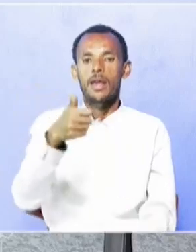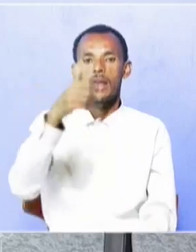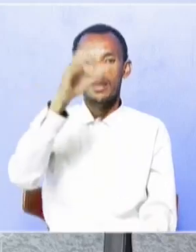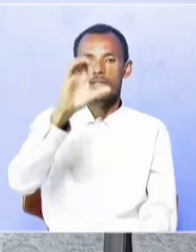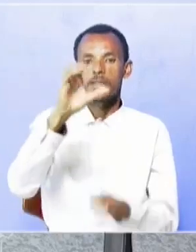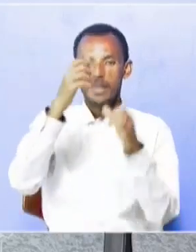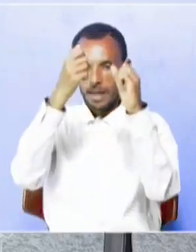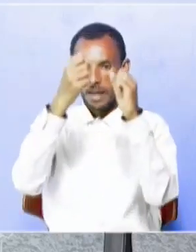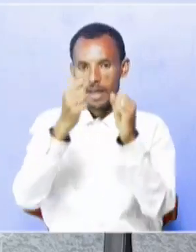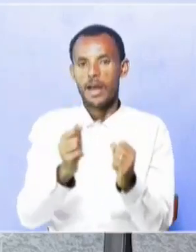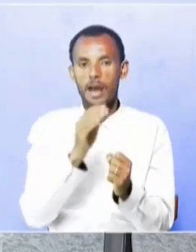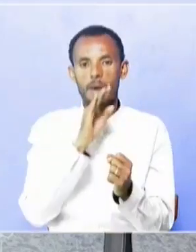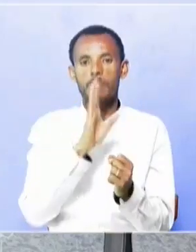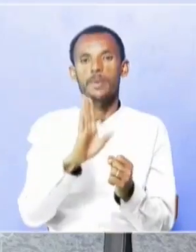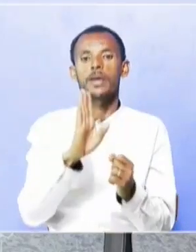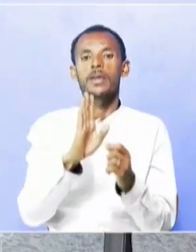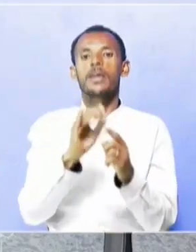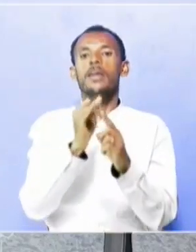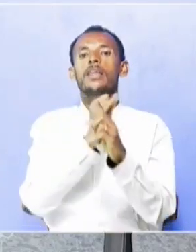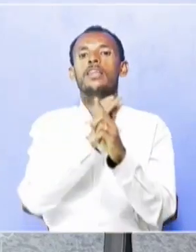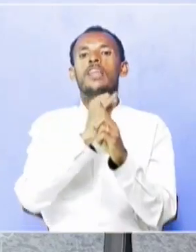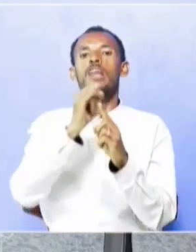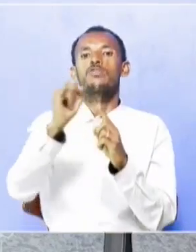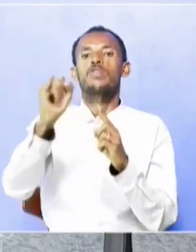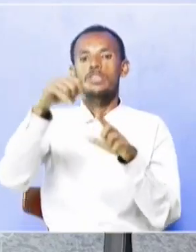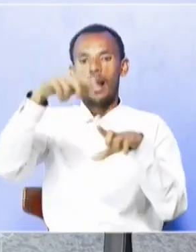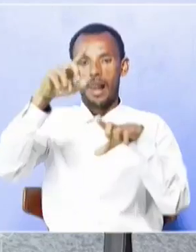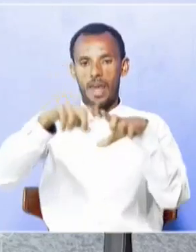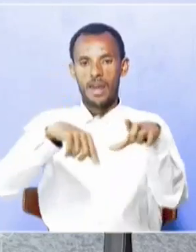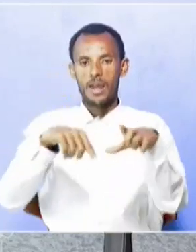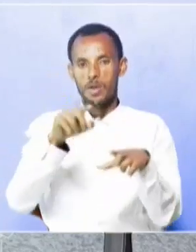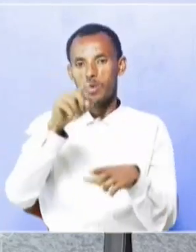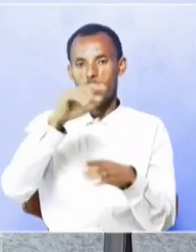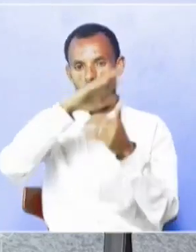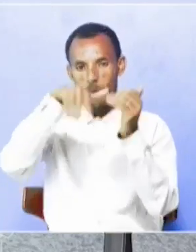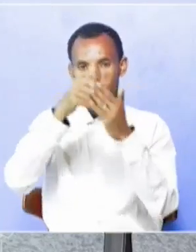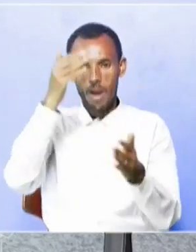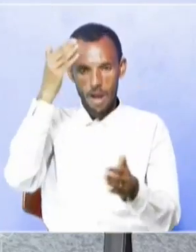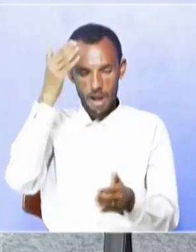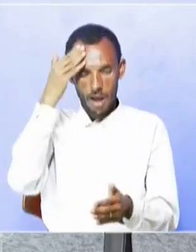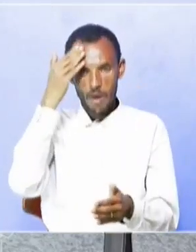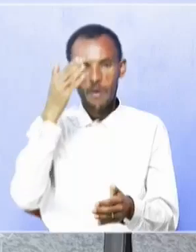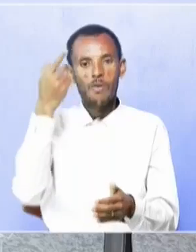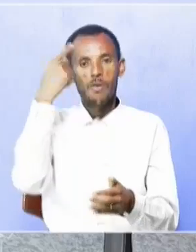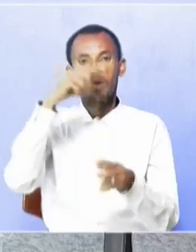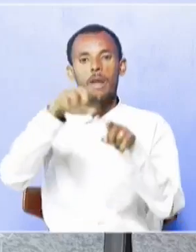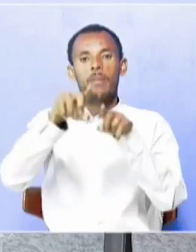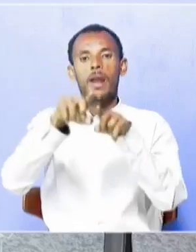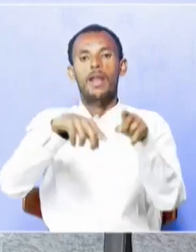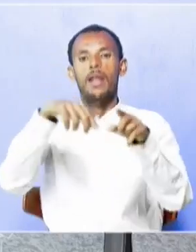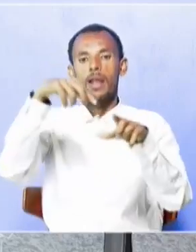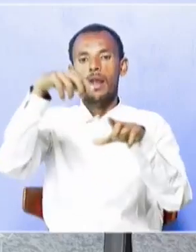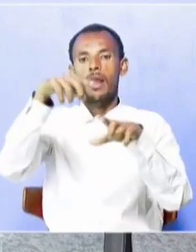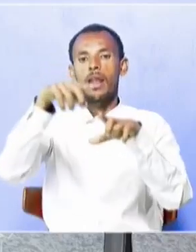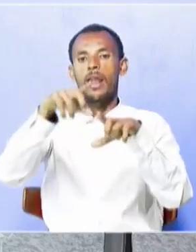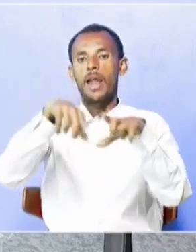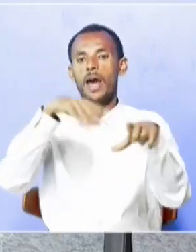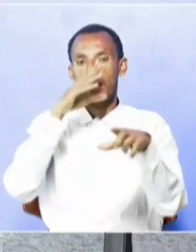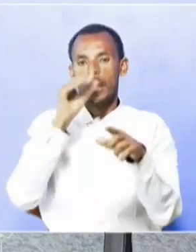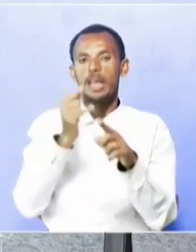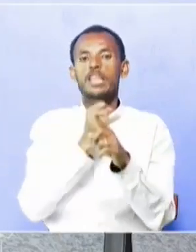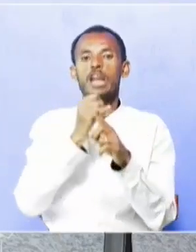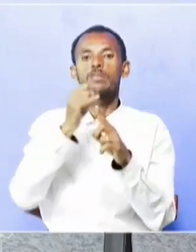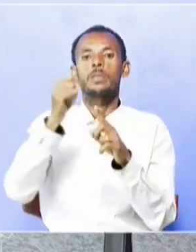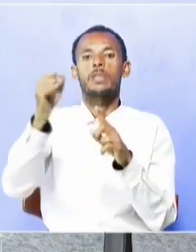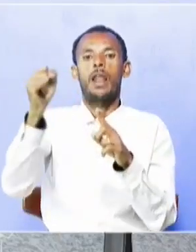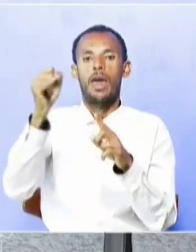can be considered as a transversal line, okay? You all know that for a parallel line and